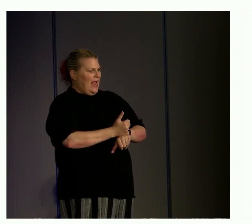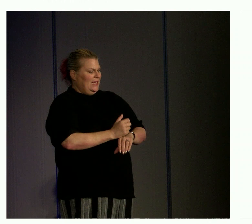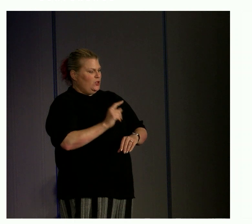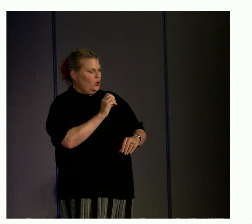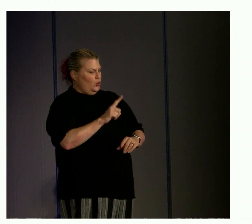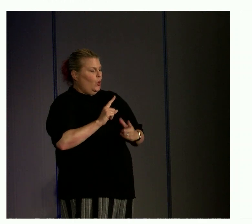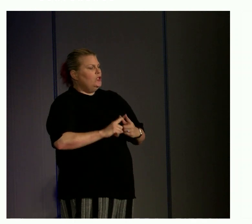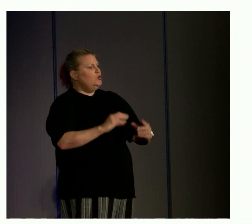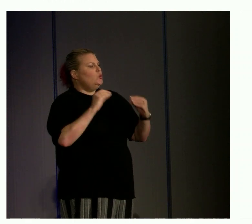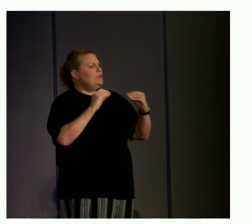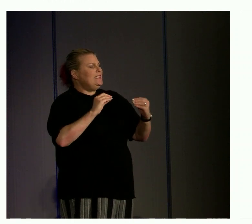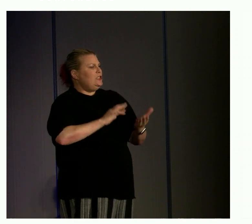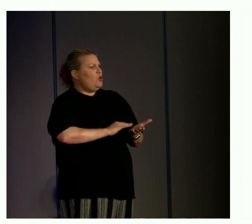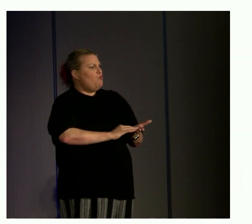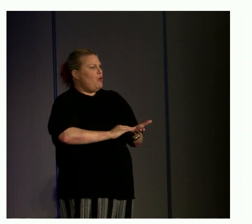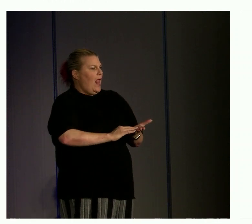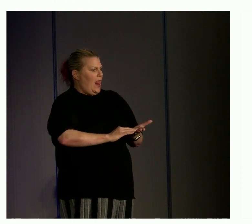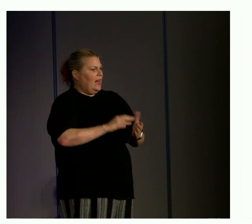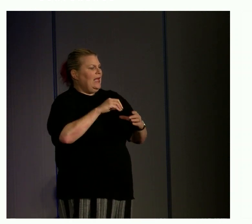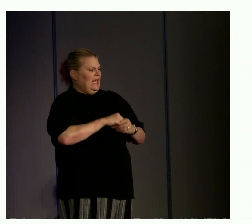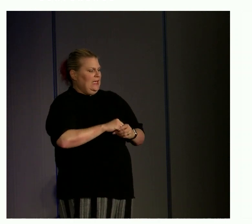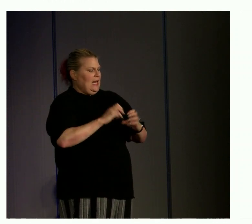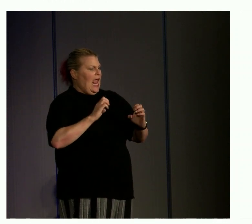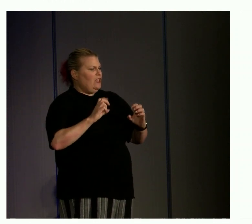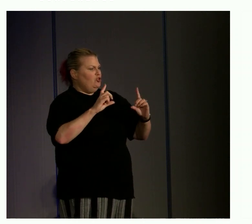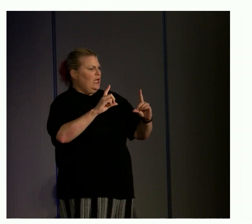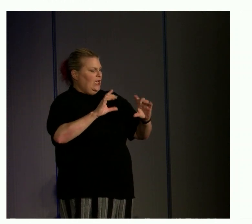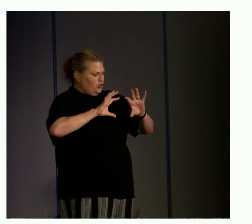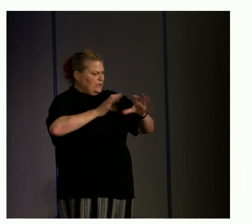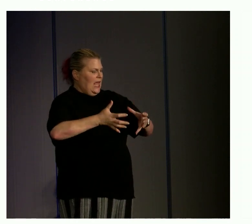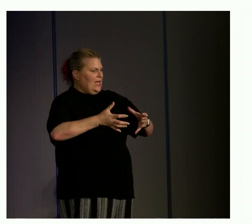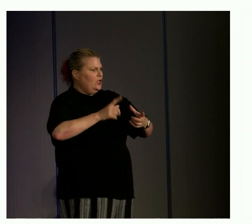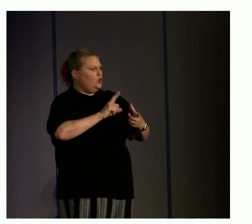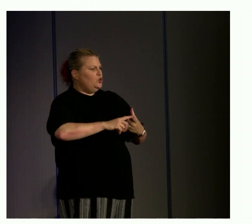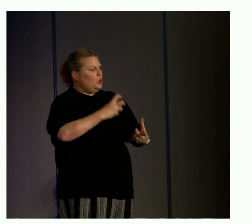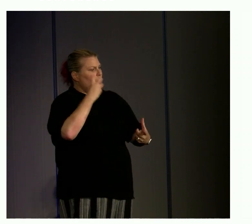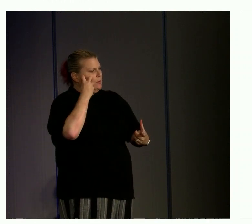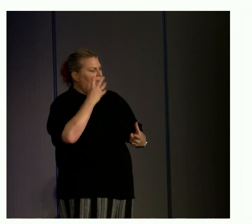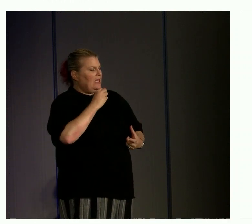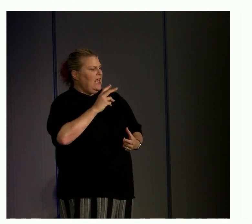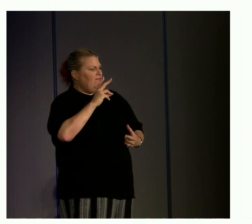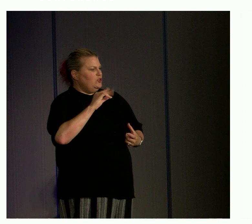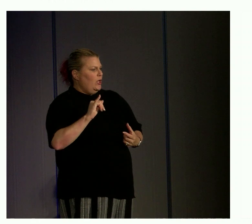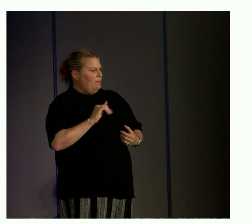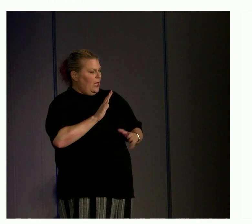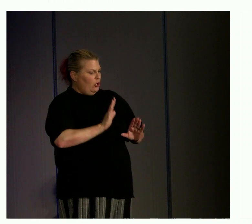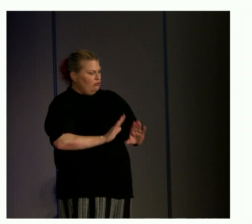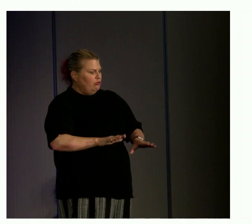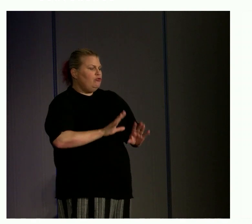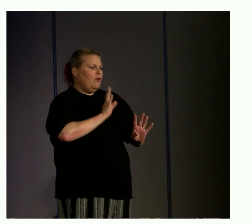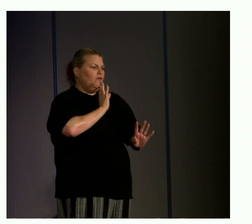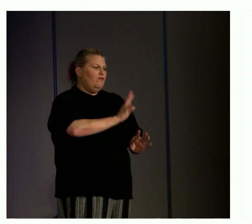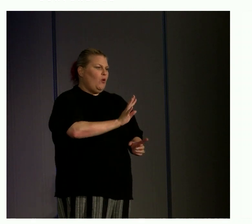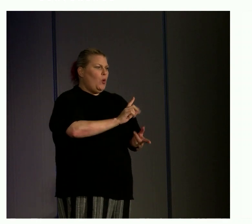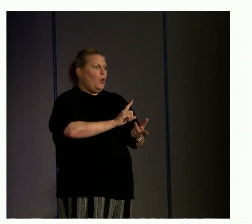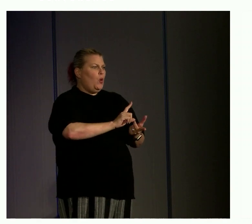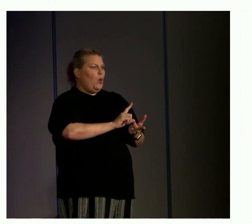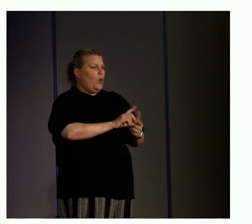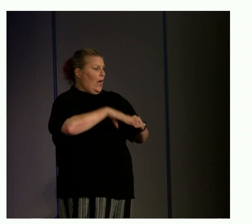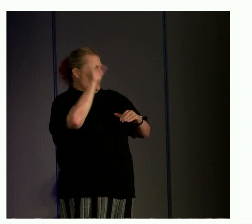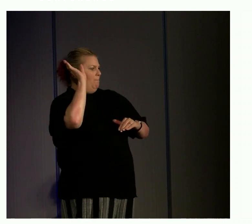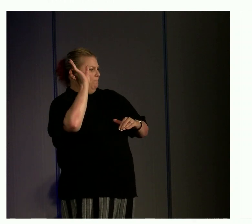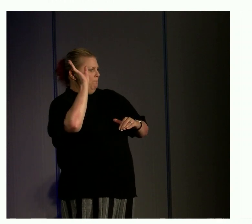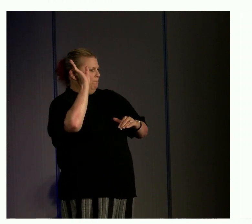teach Braille in educational settings to blind and visually impaired children age 4 and